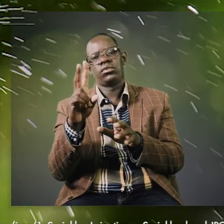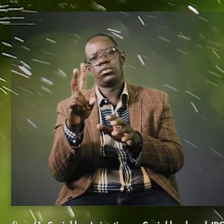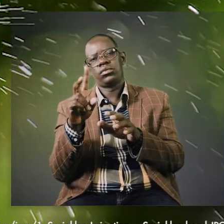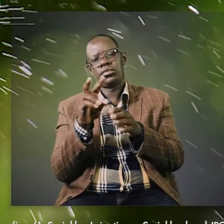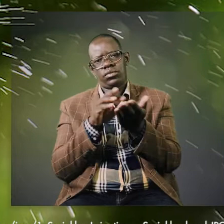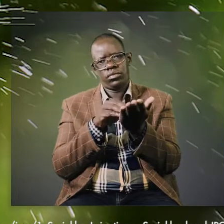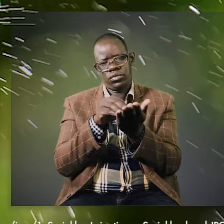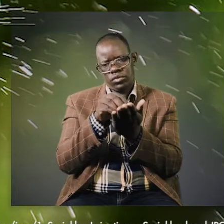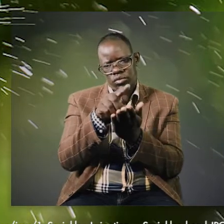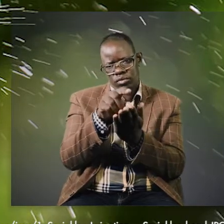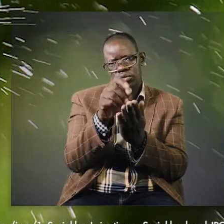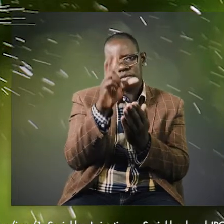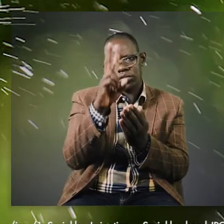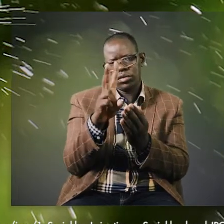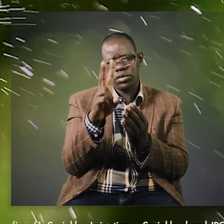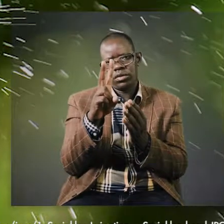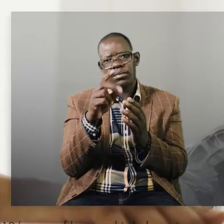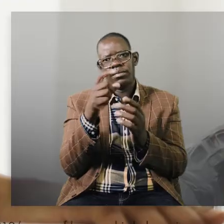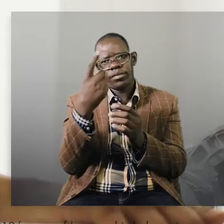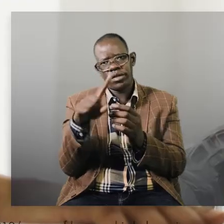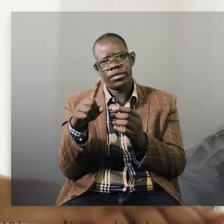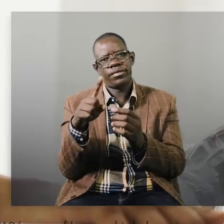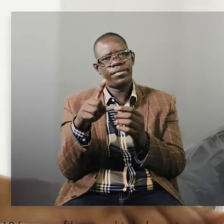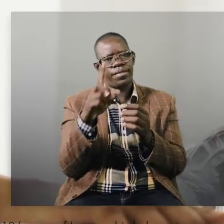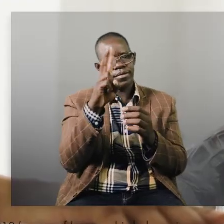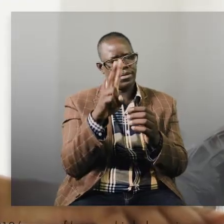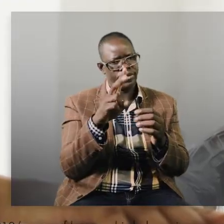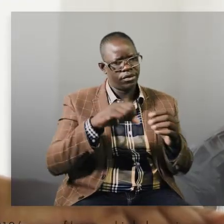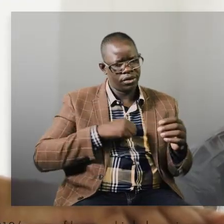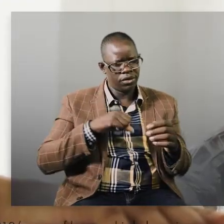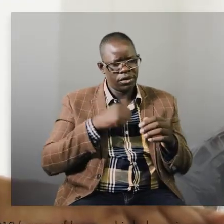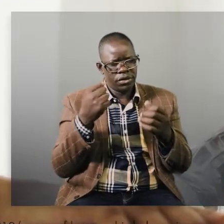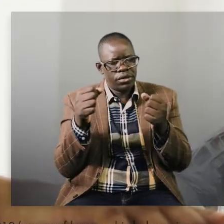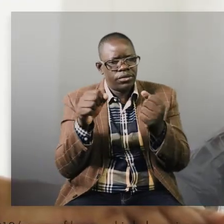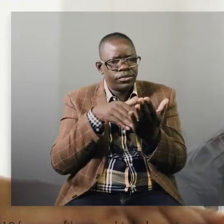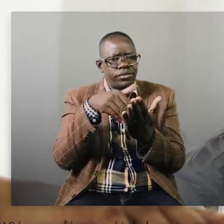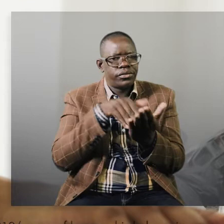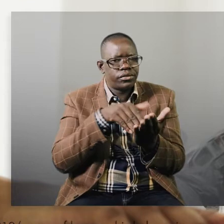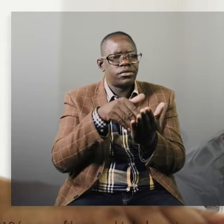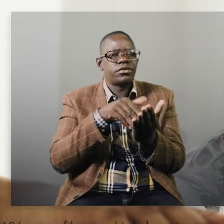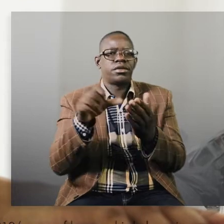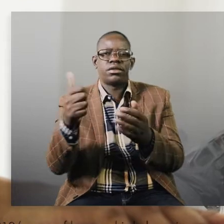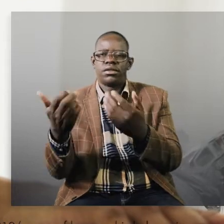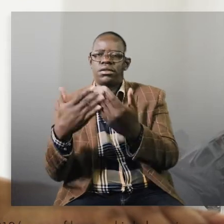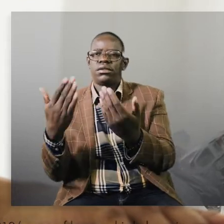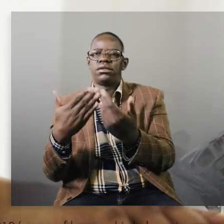worms. The worms do not kill the people who get them, but the infected people become weak and catch other diseases more